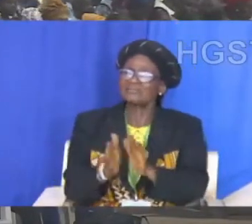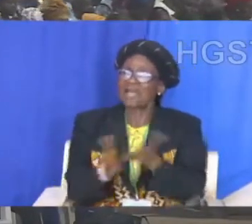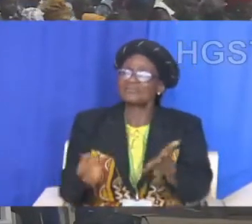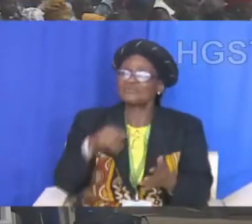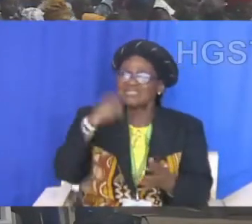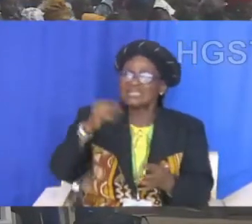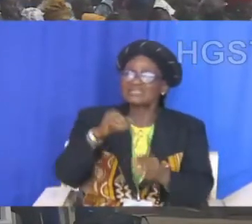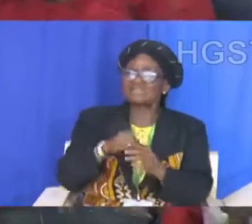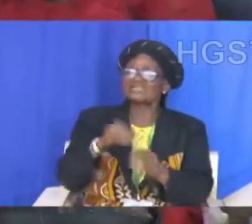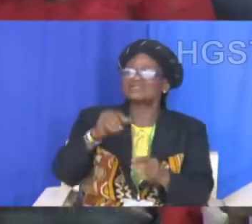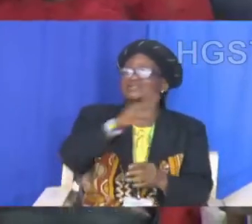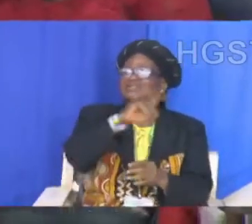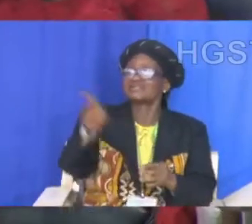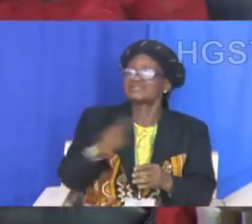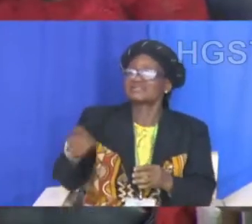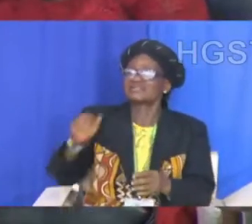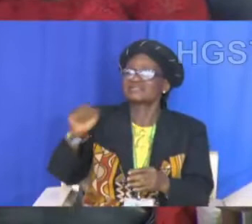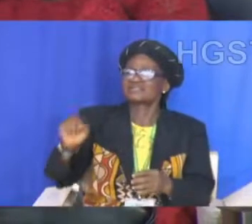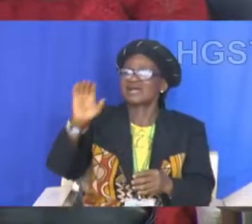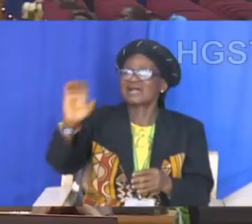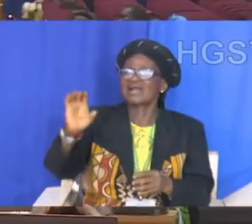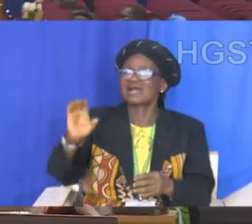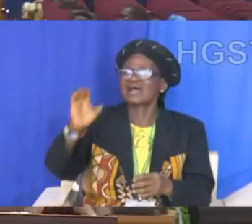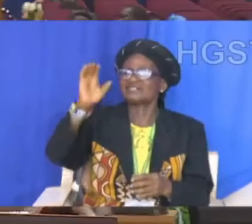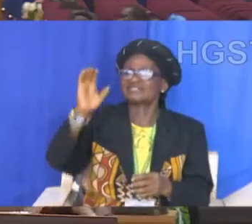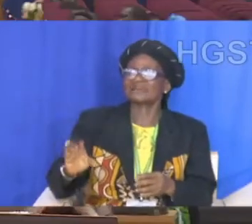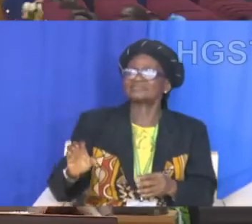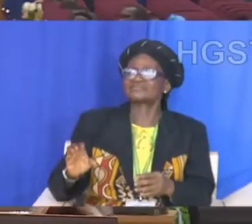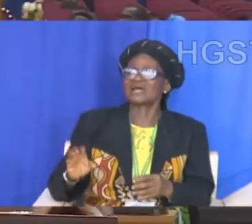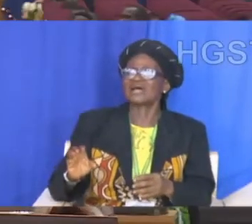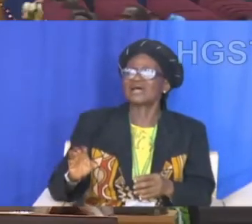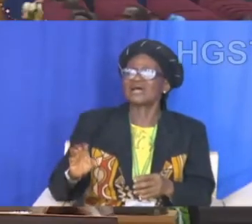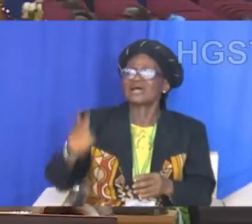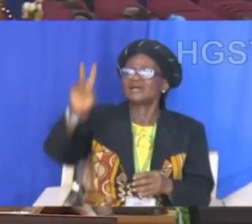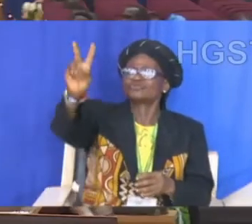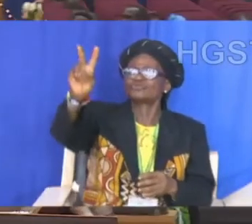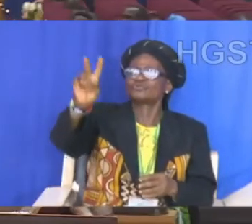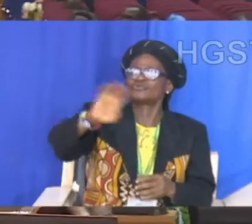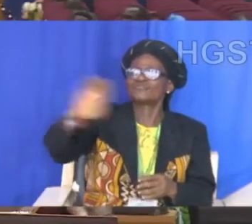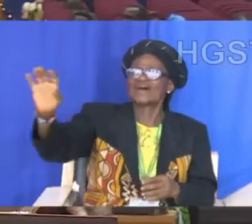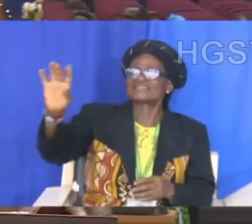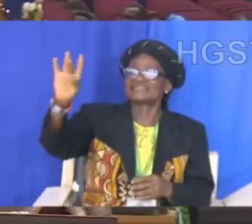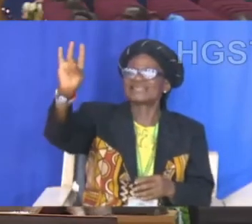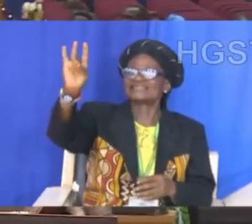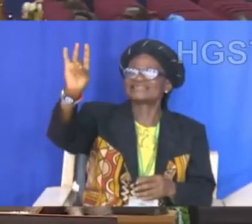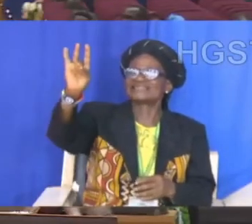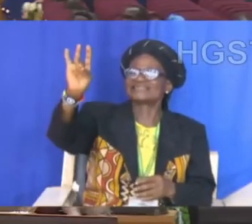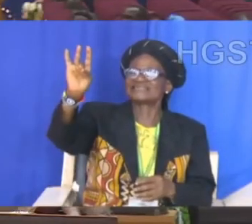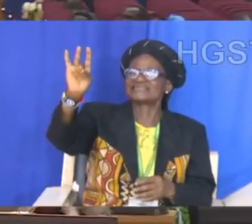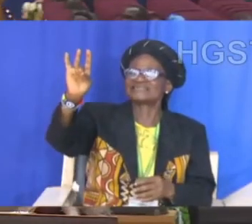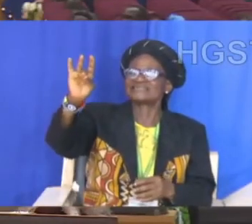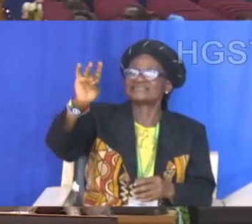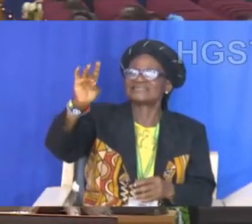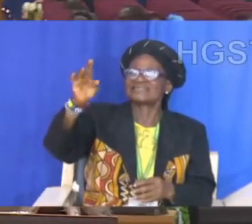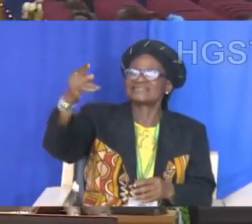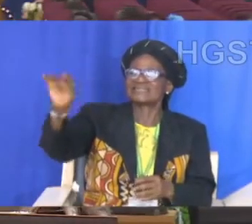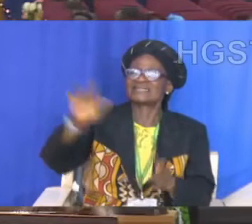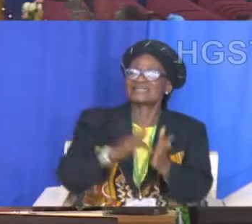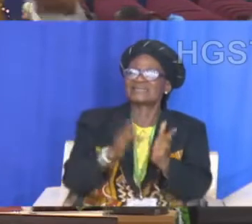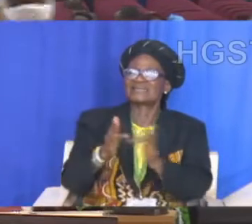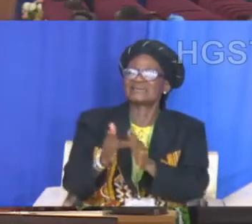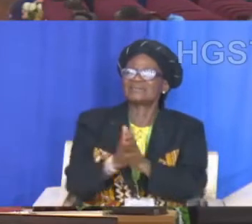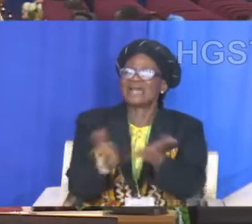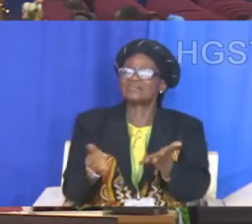8, and that's a passage you must read when you get home. Zechariah chapter 2, verse 8. The Bible says,